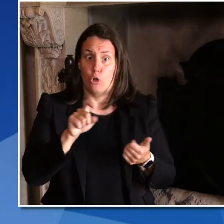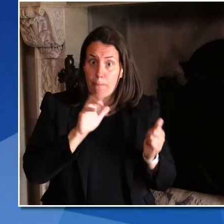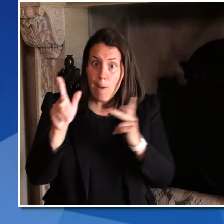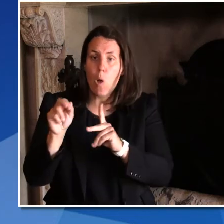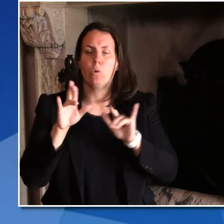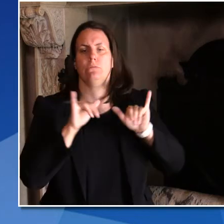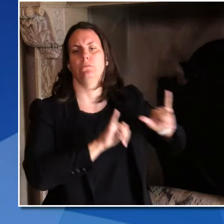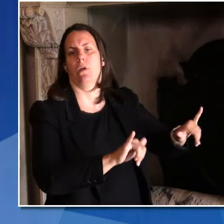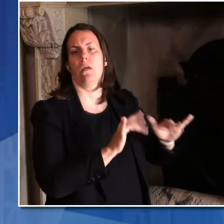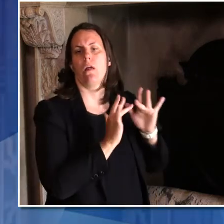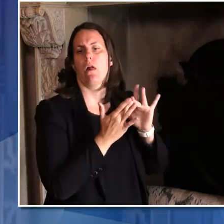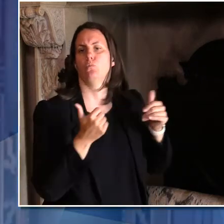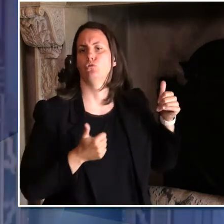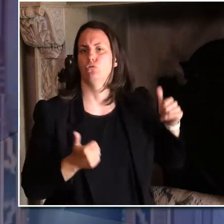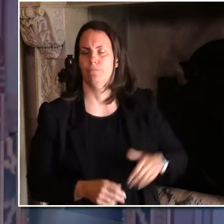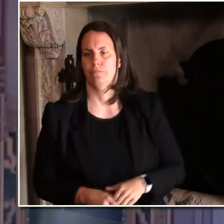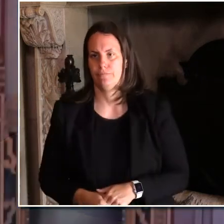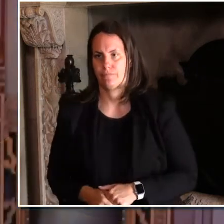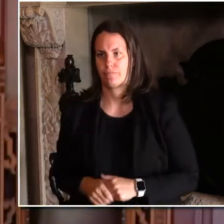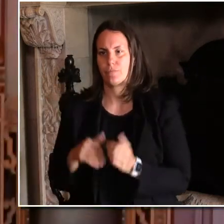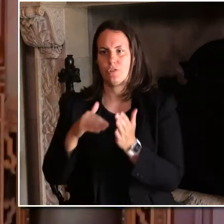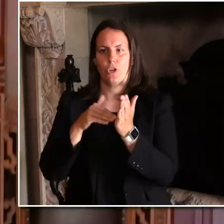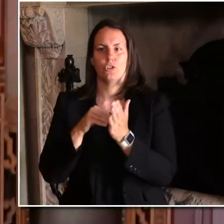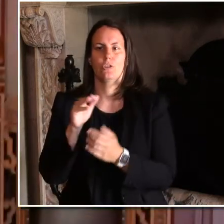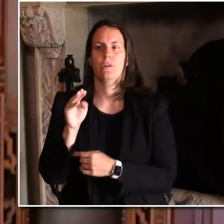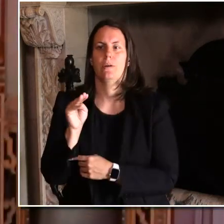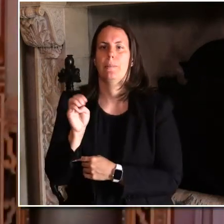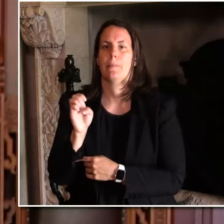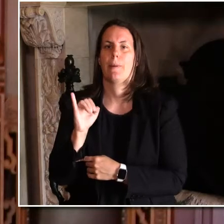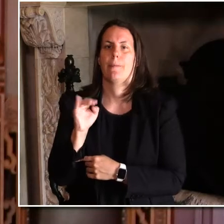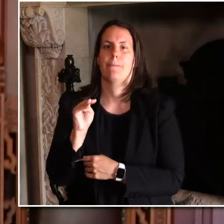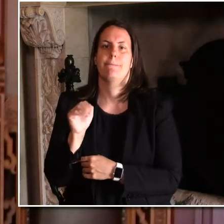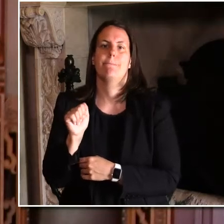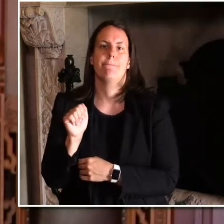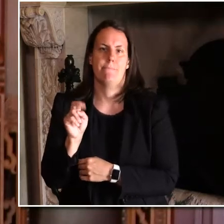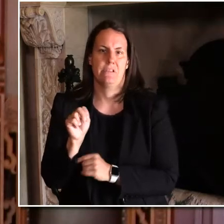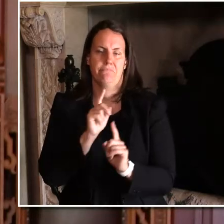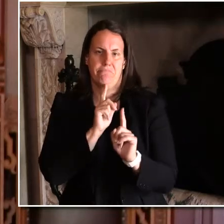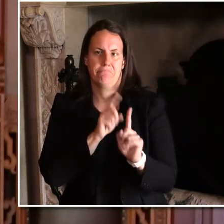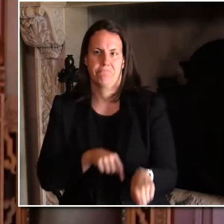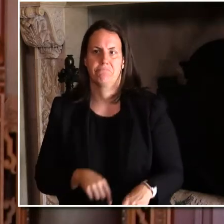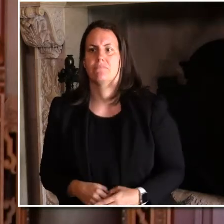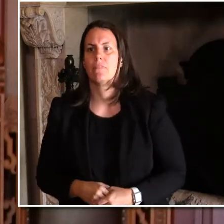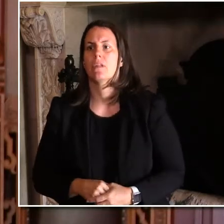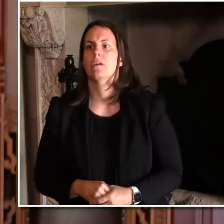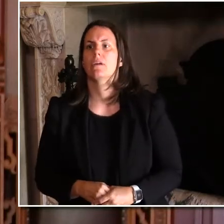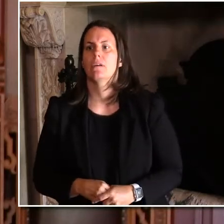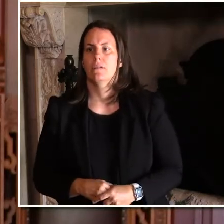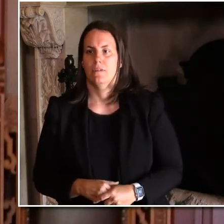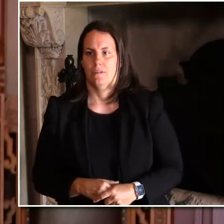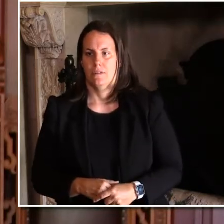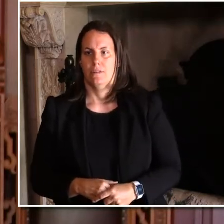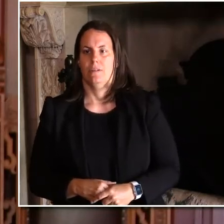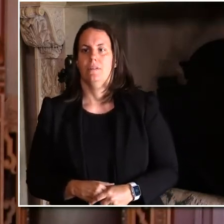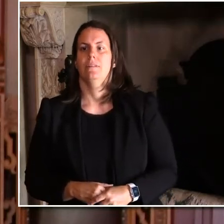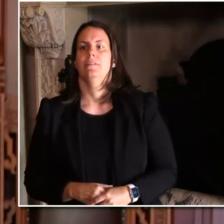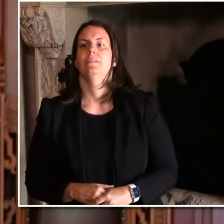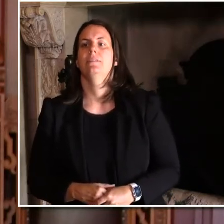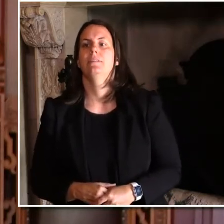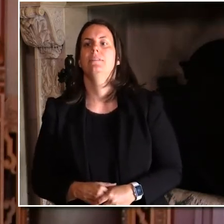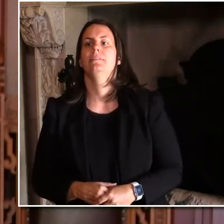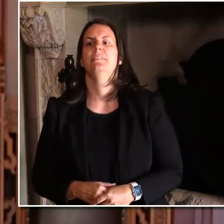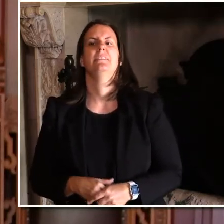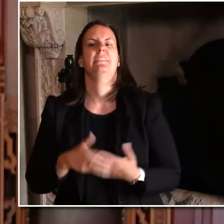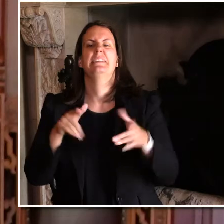So I can start. I mean, this is a question not only that Wisconsin is grappling with right now, but it's every state's grappling with the same